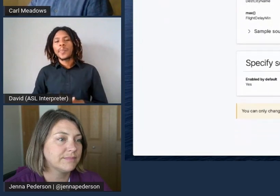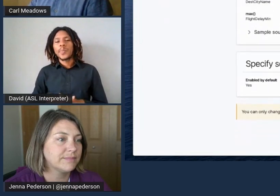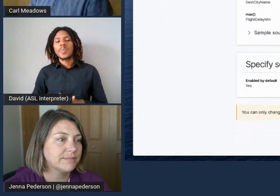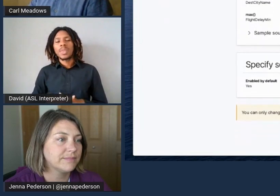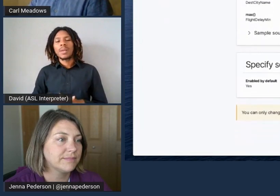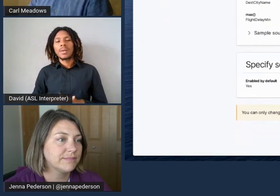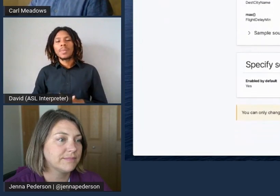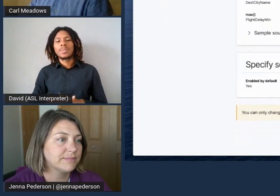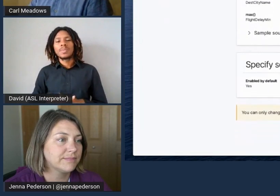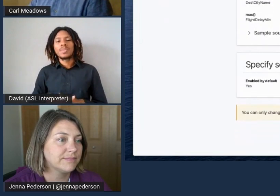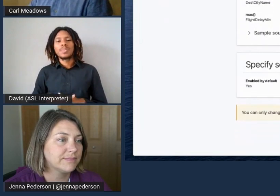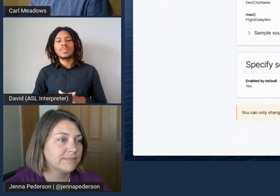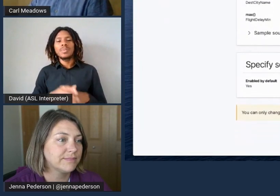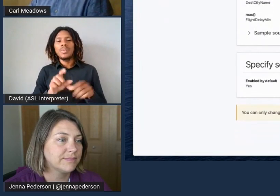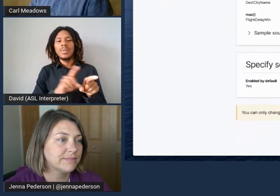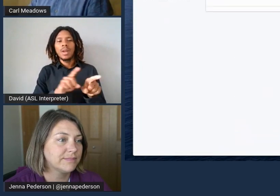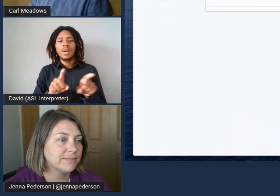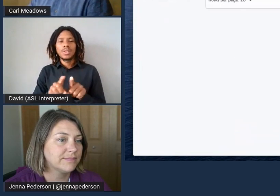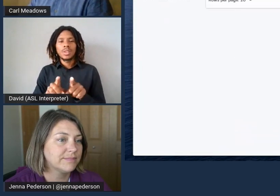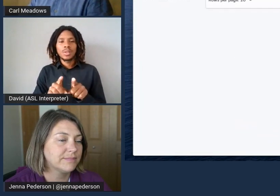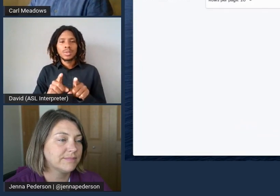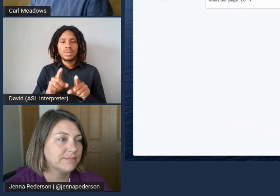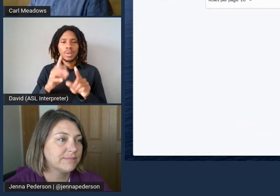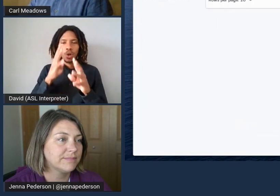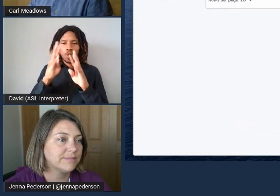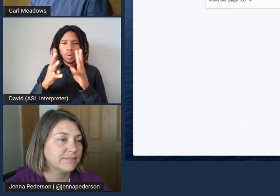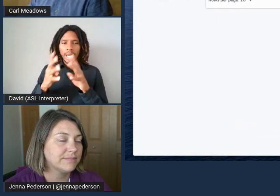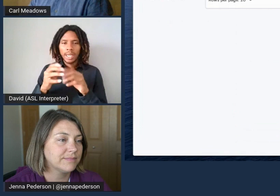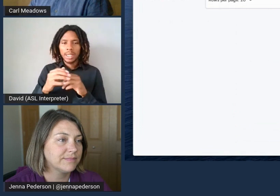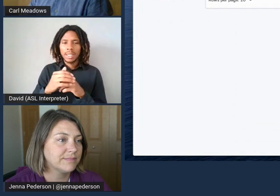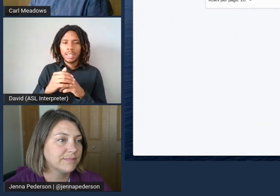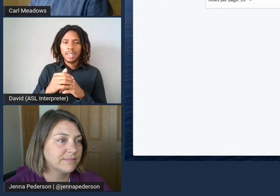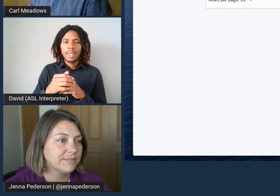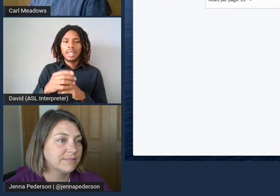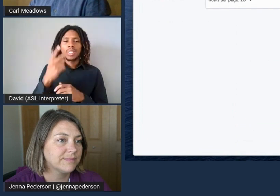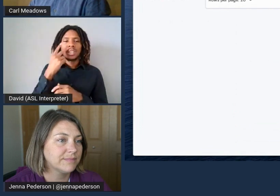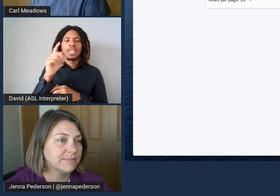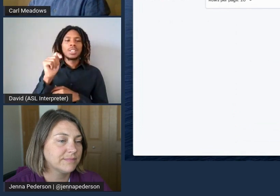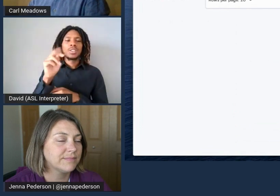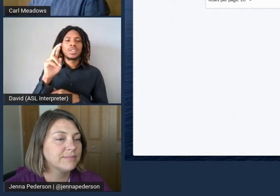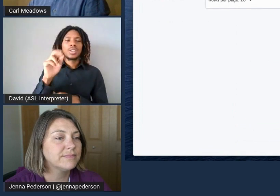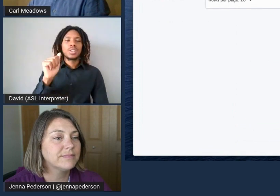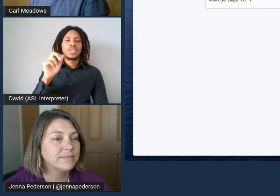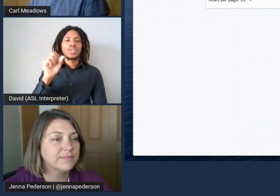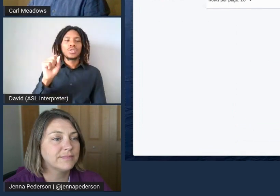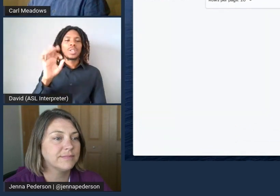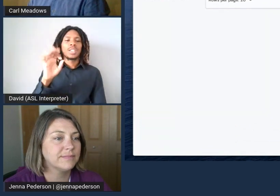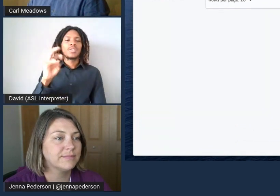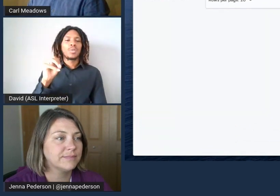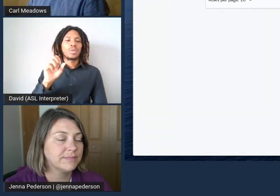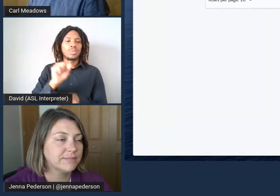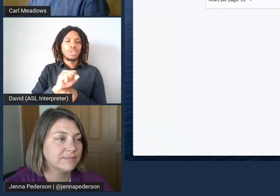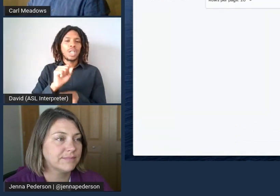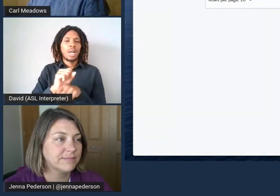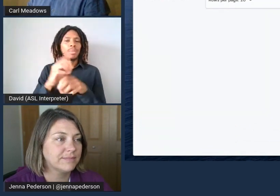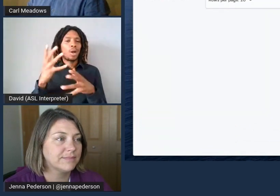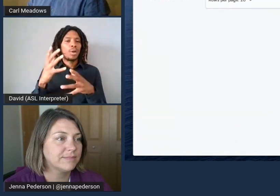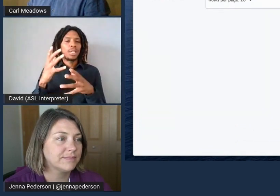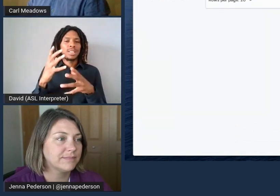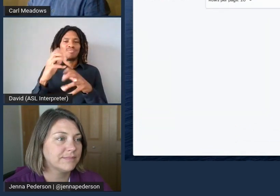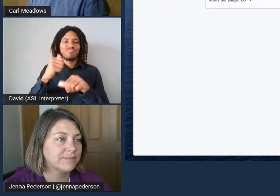And I'll say create. And then I'll see I'll have my transform job here created.